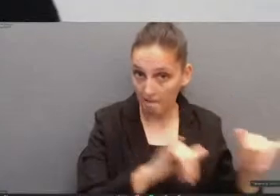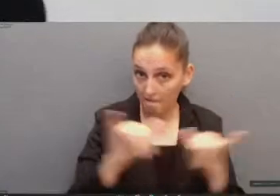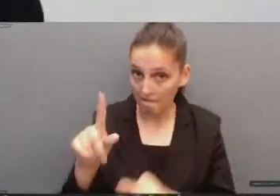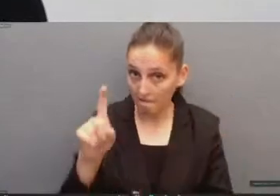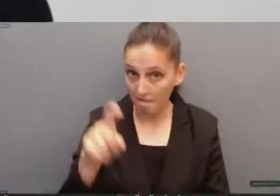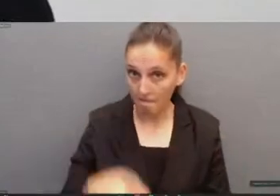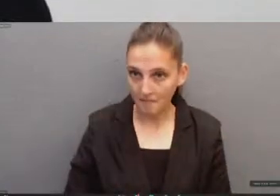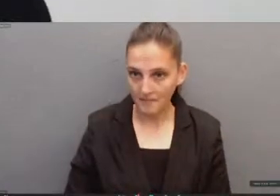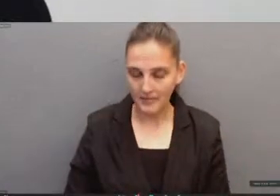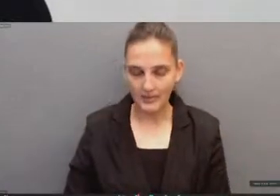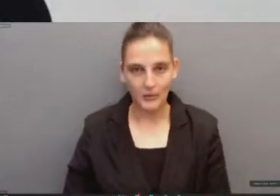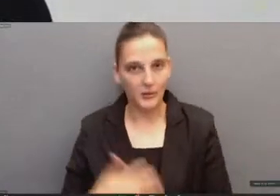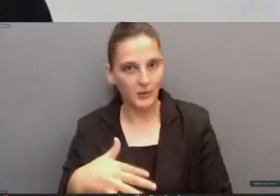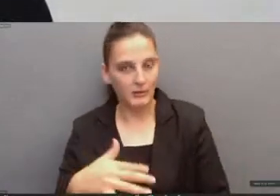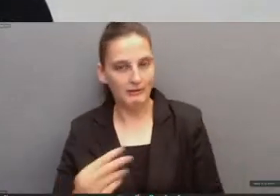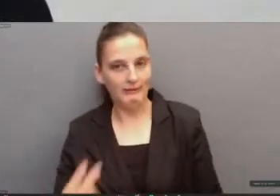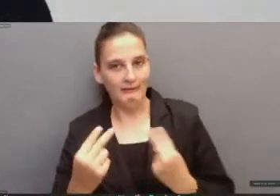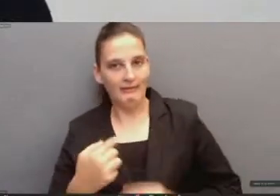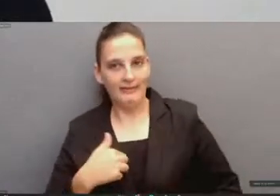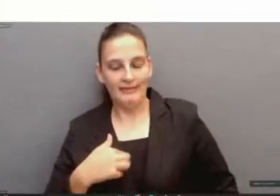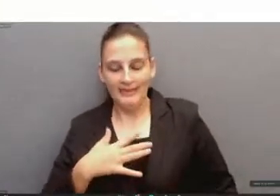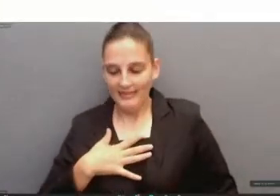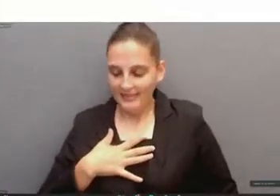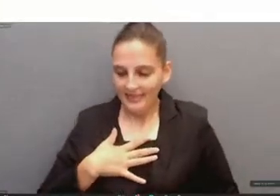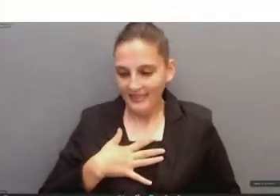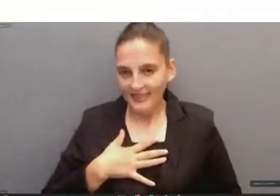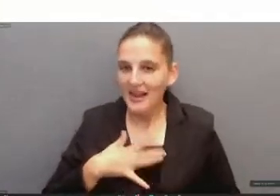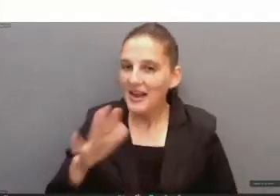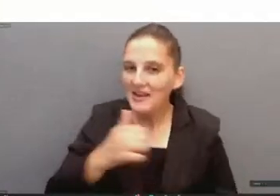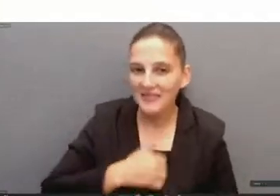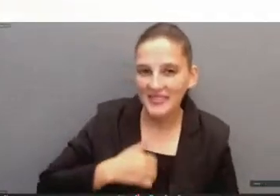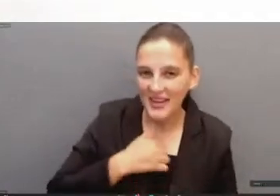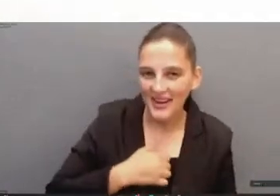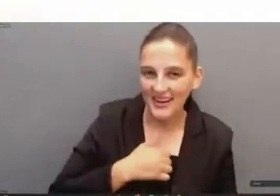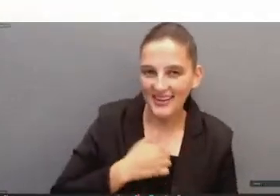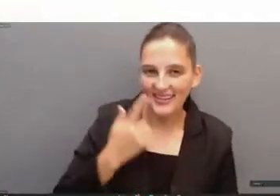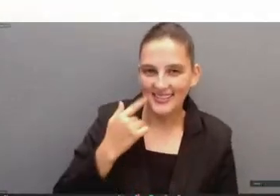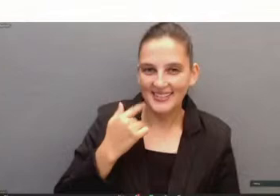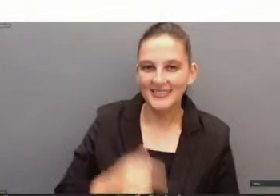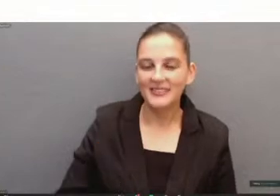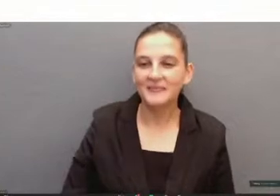You're putting me on the spot. I'm sorry.